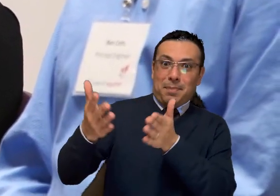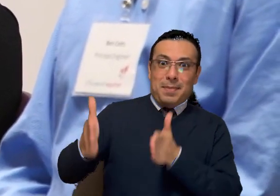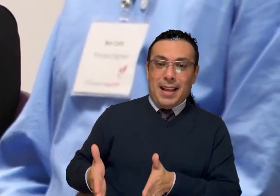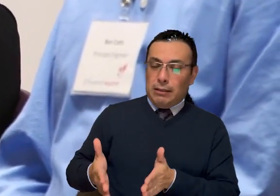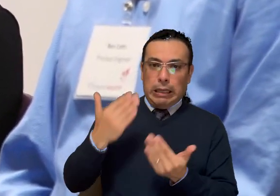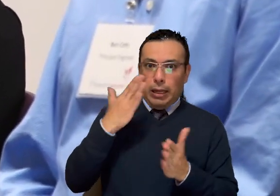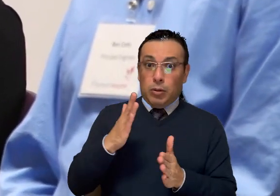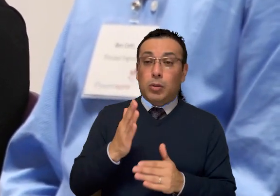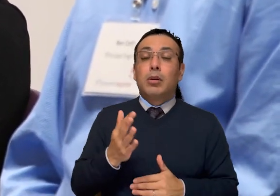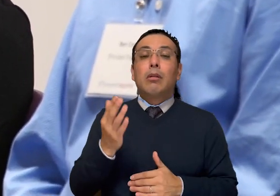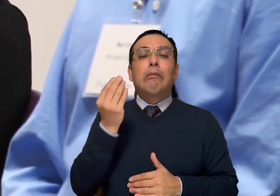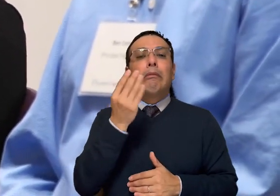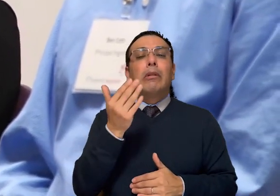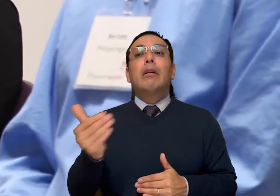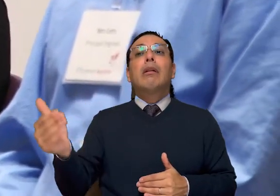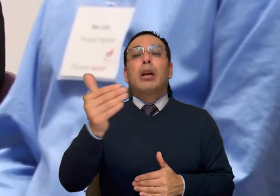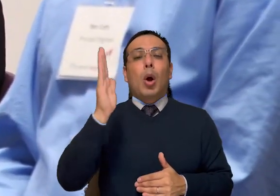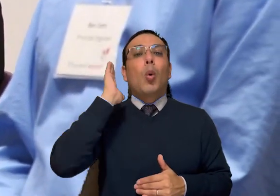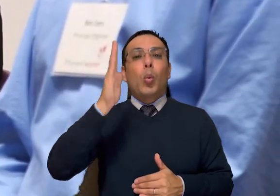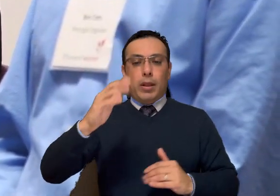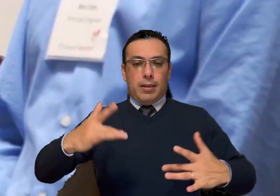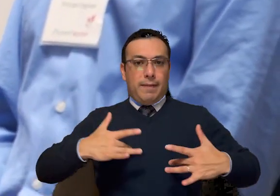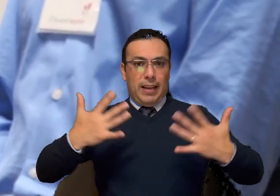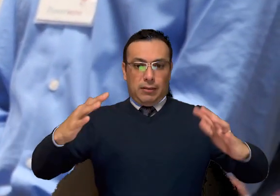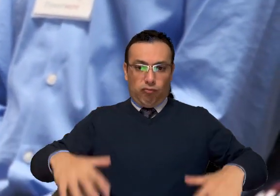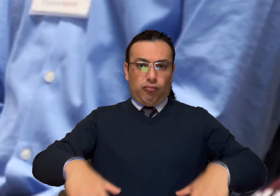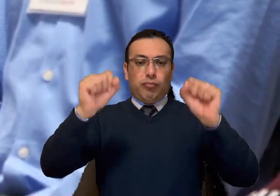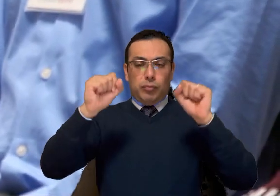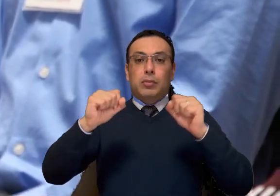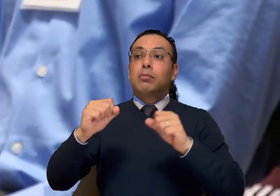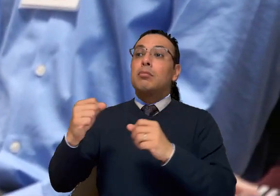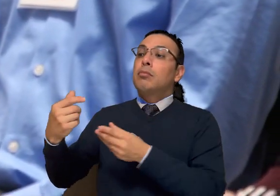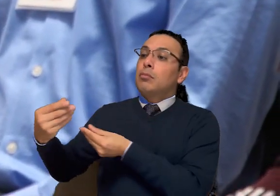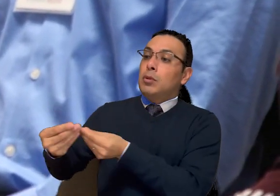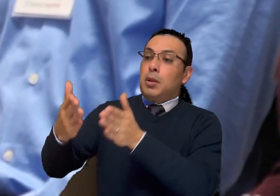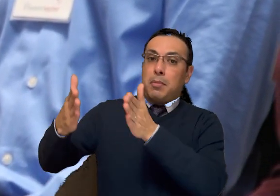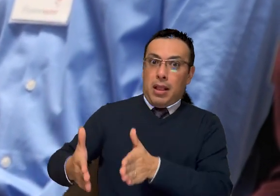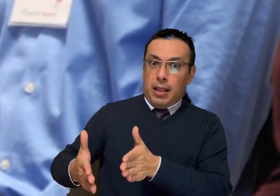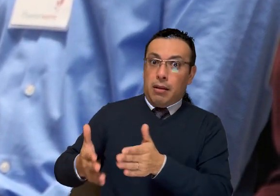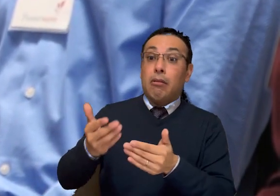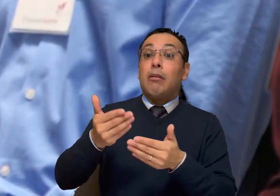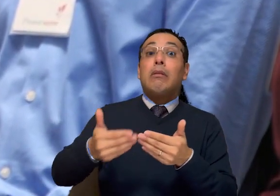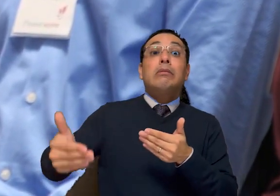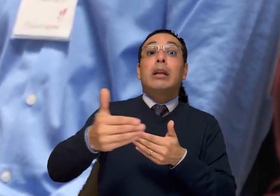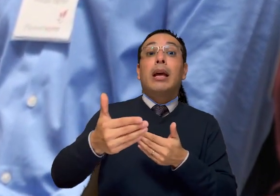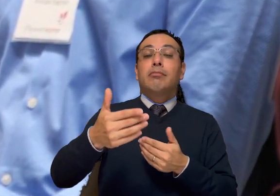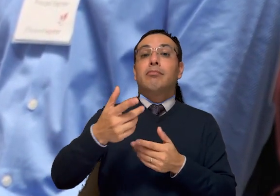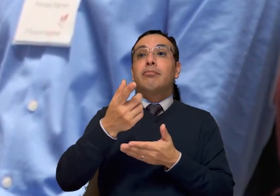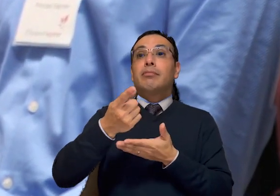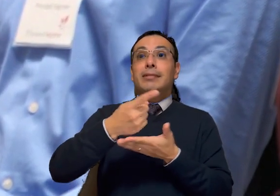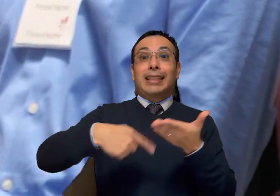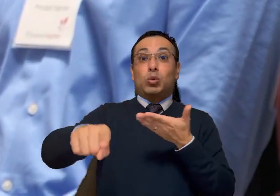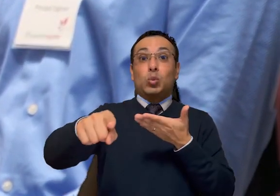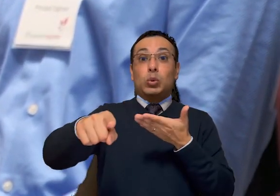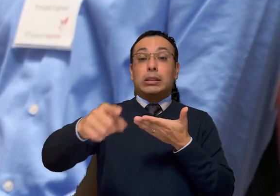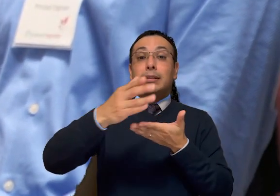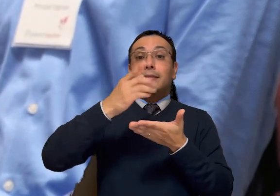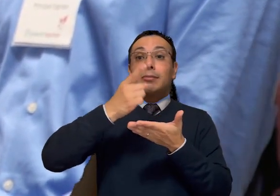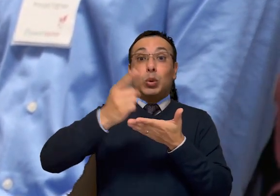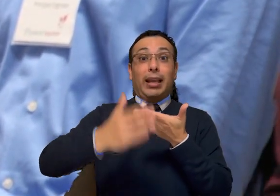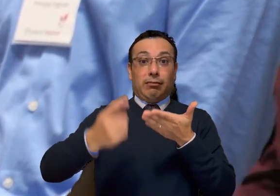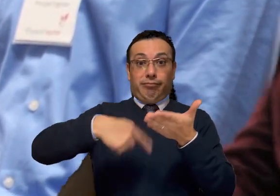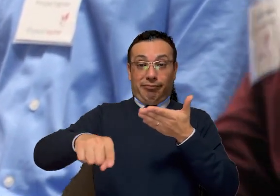first one starting next week in Albany. There will also be a couple more in the new year, more locally